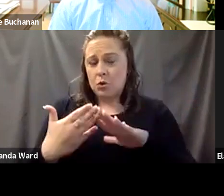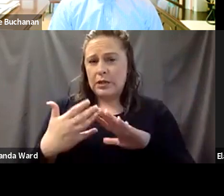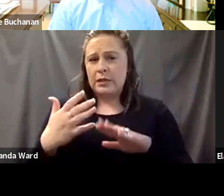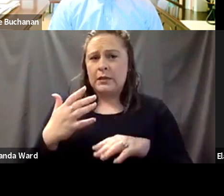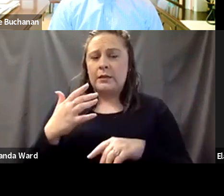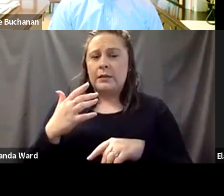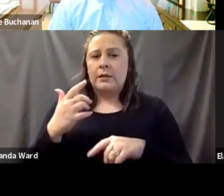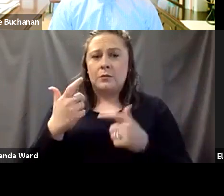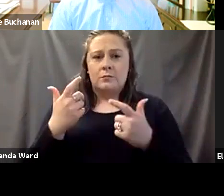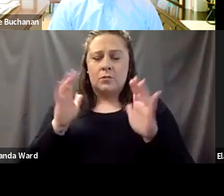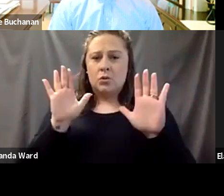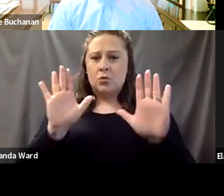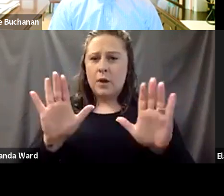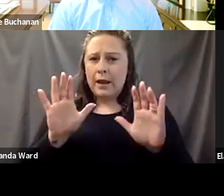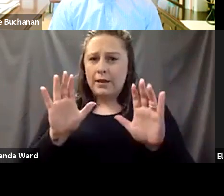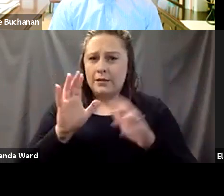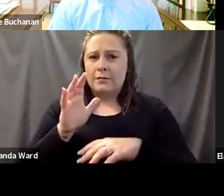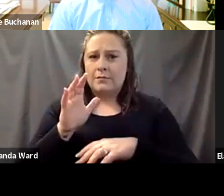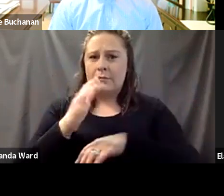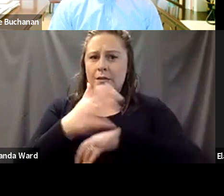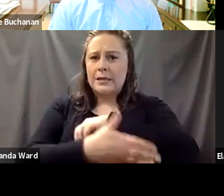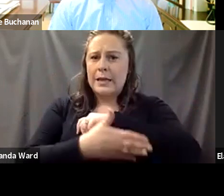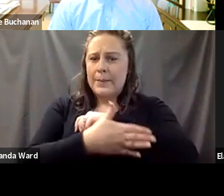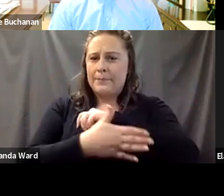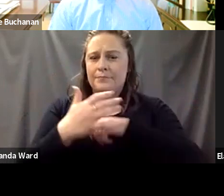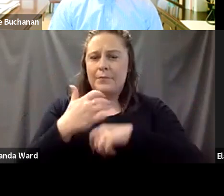great company, Acclinate Genetics.